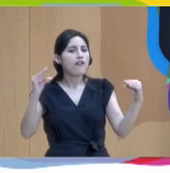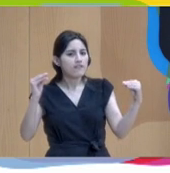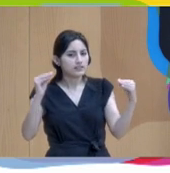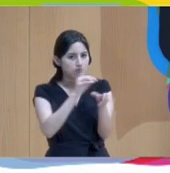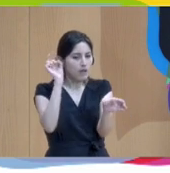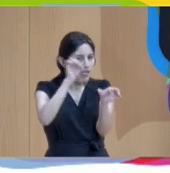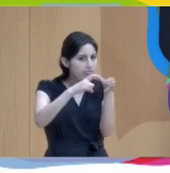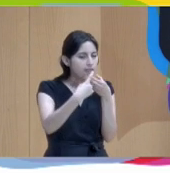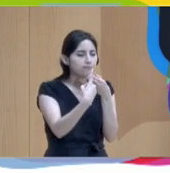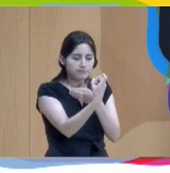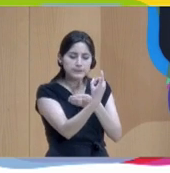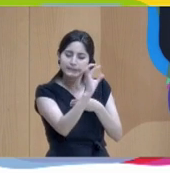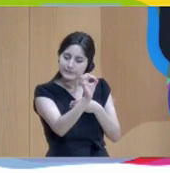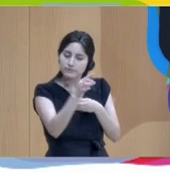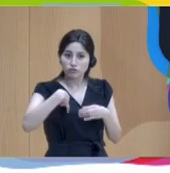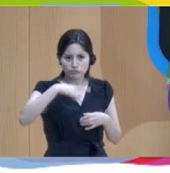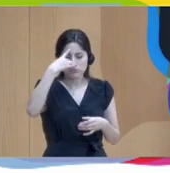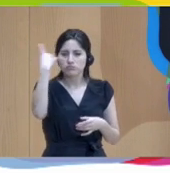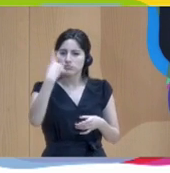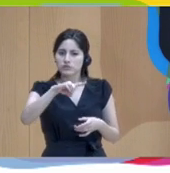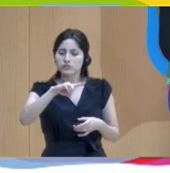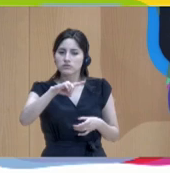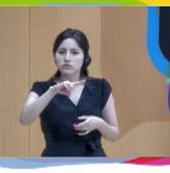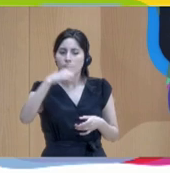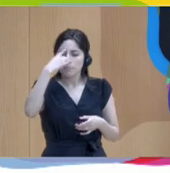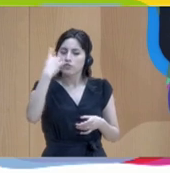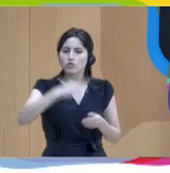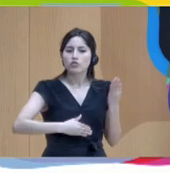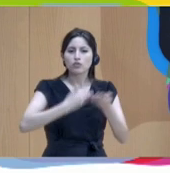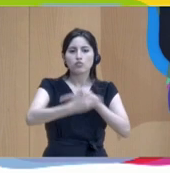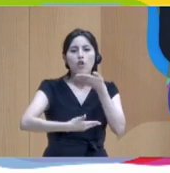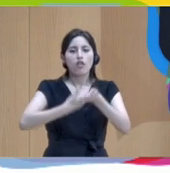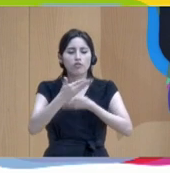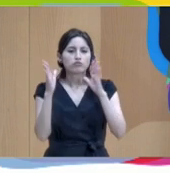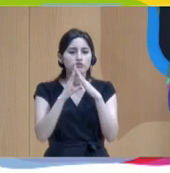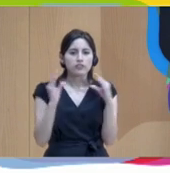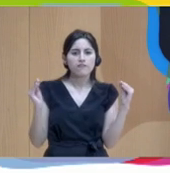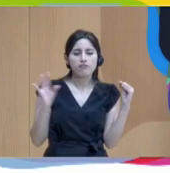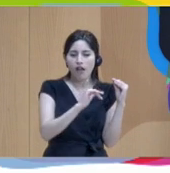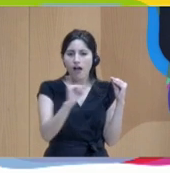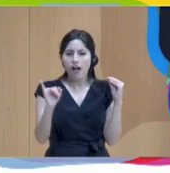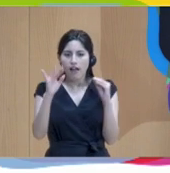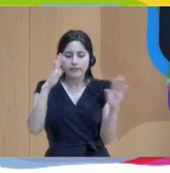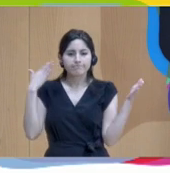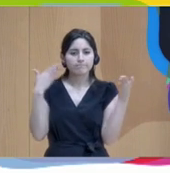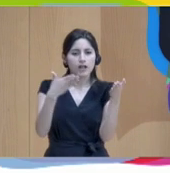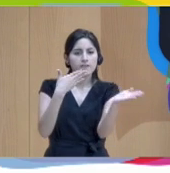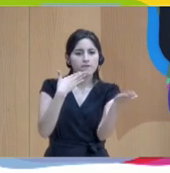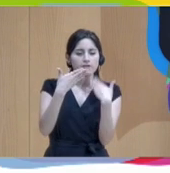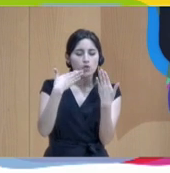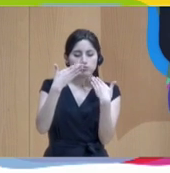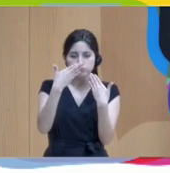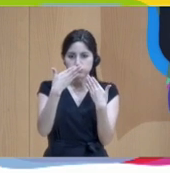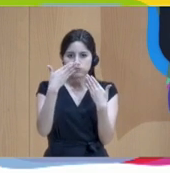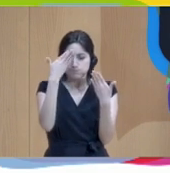processes started in dialogical approach. Here, I know two different processes and